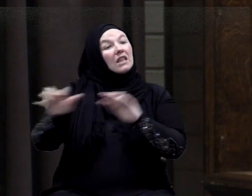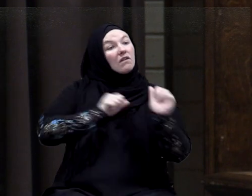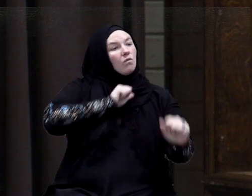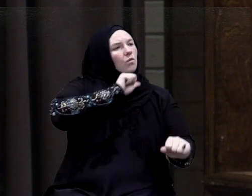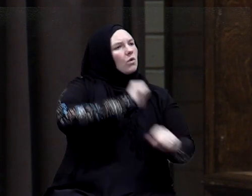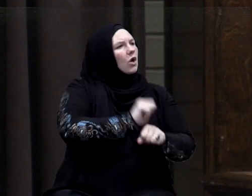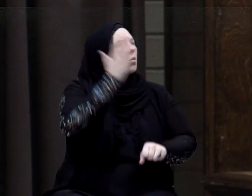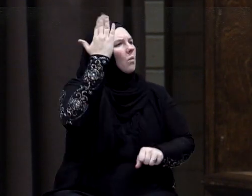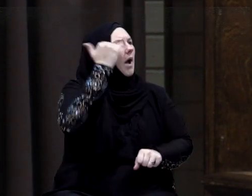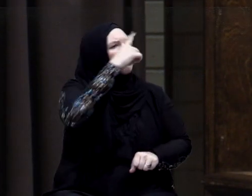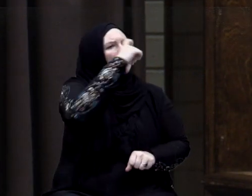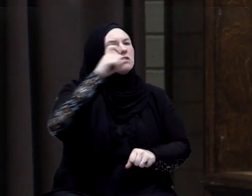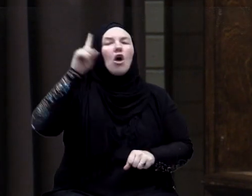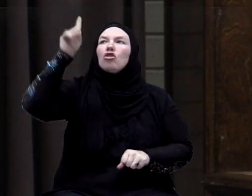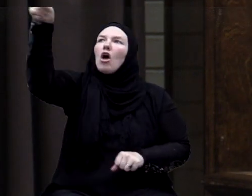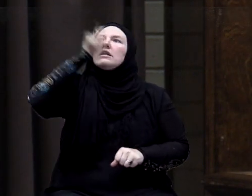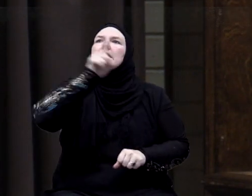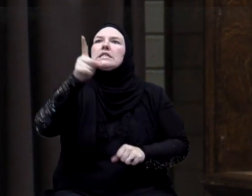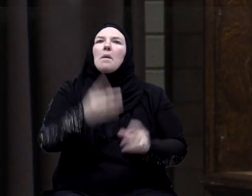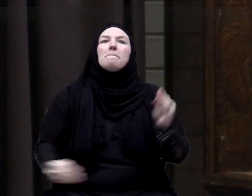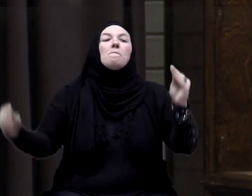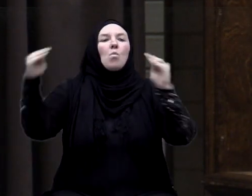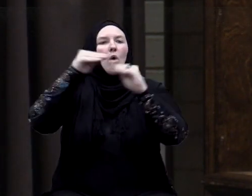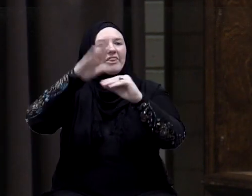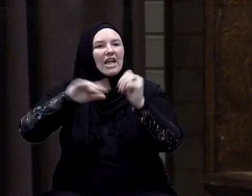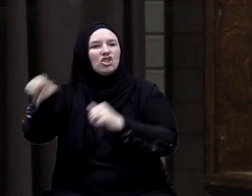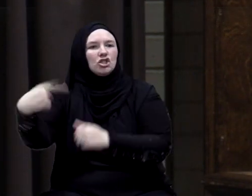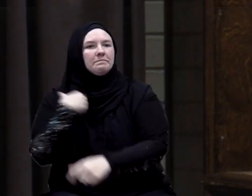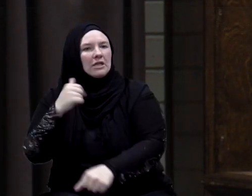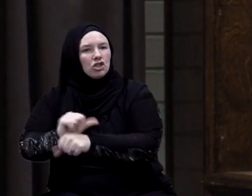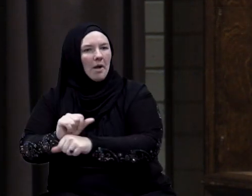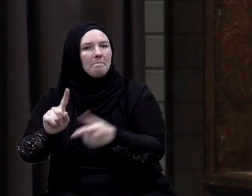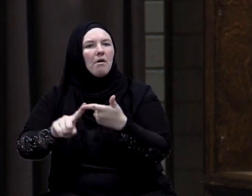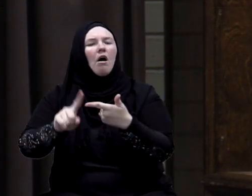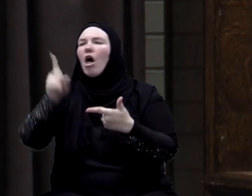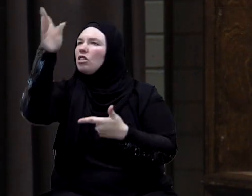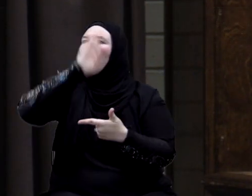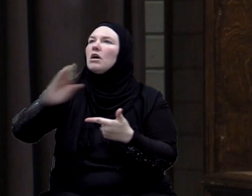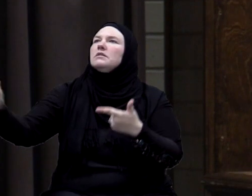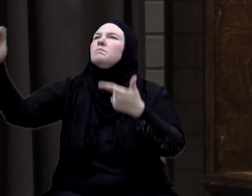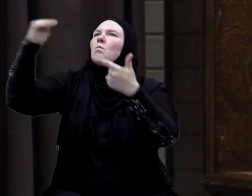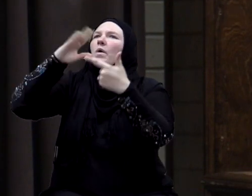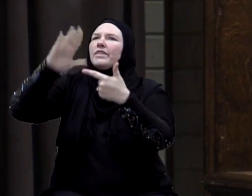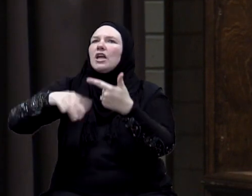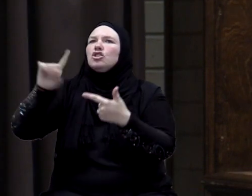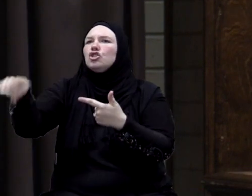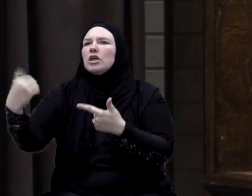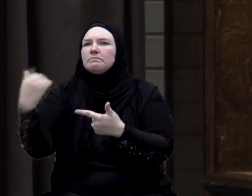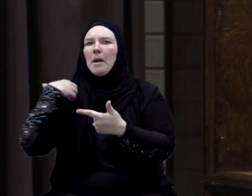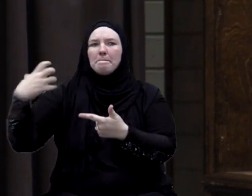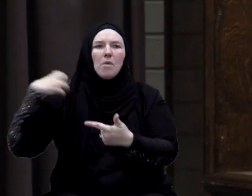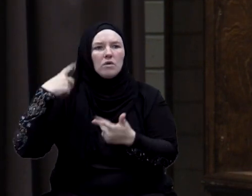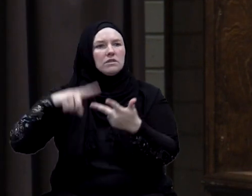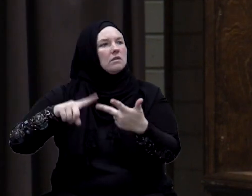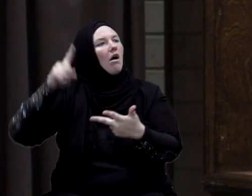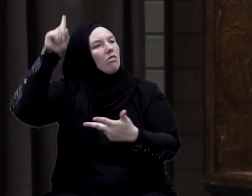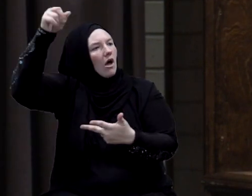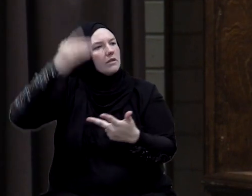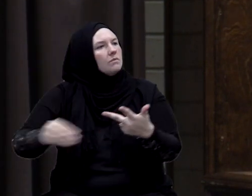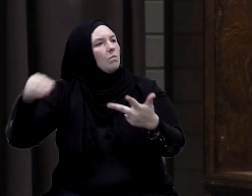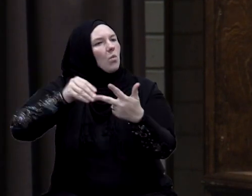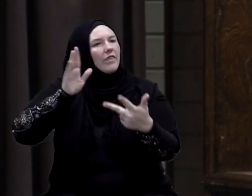than my rizq. Allah is greater than all the pressure that life may put on me.